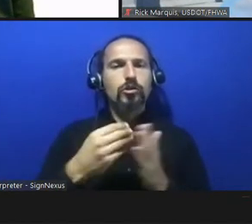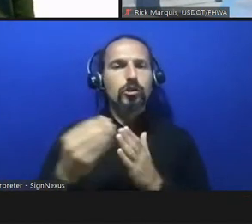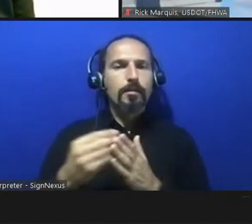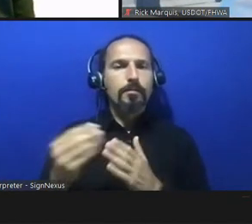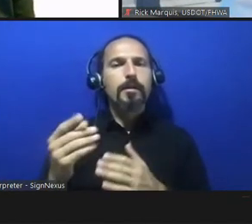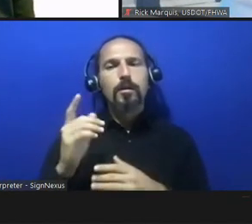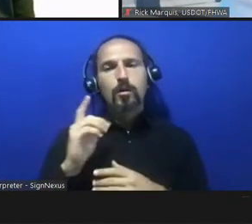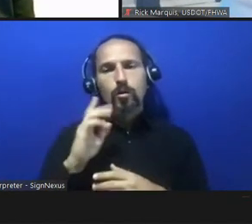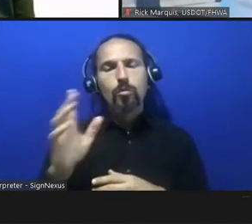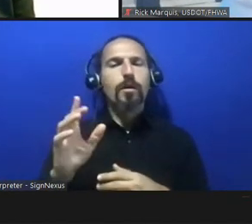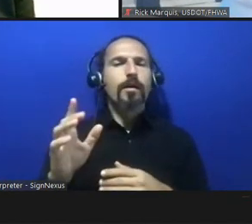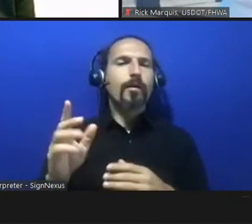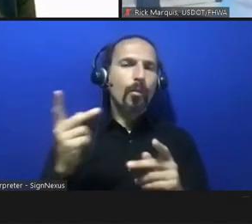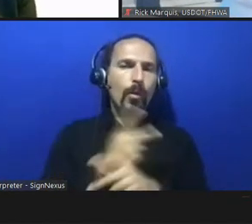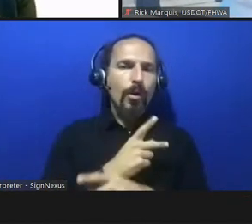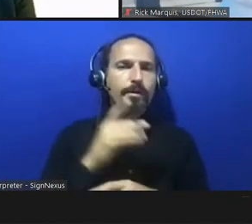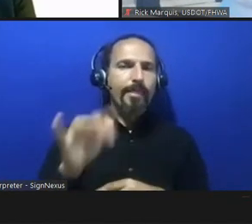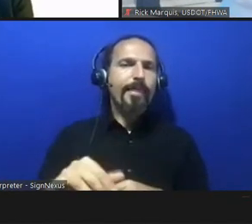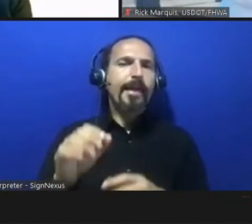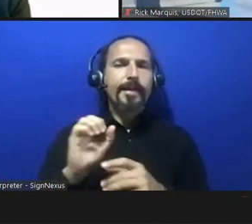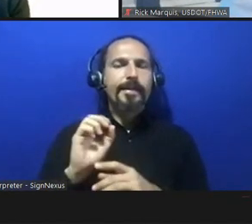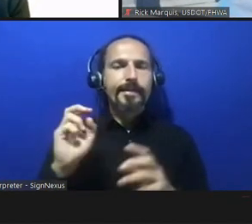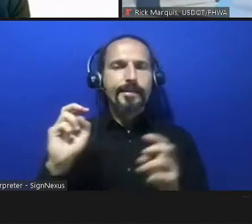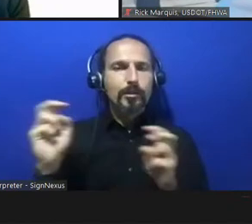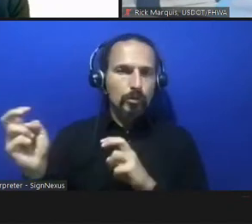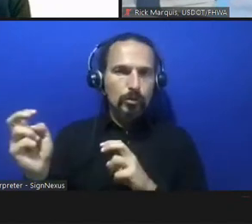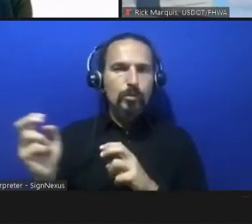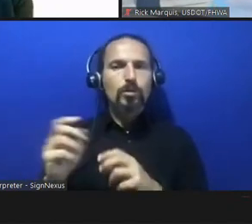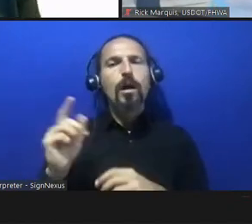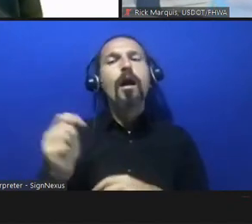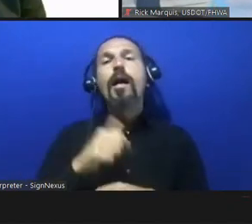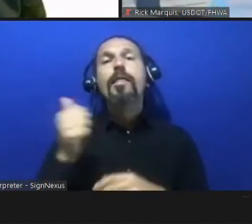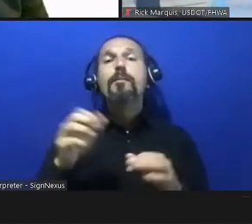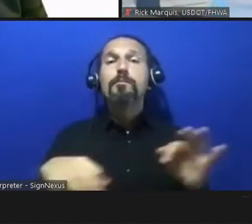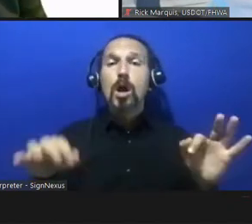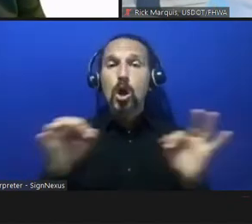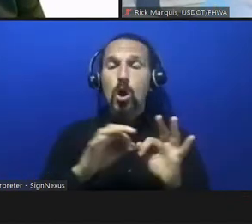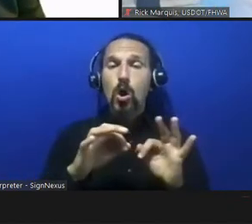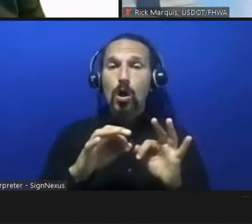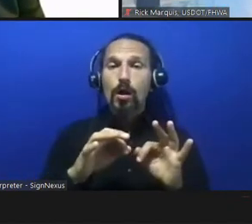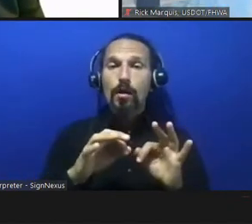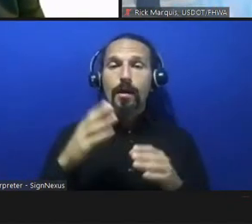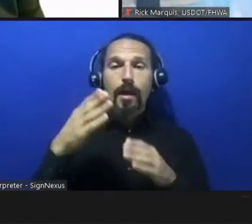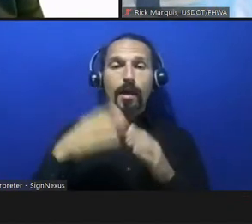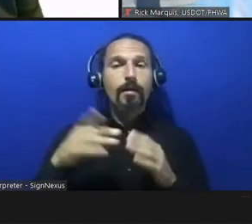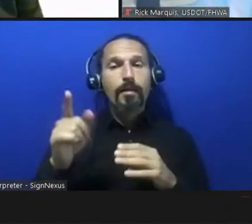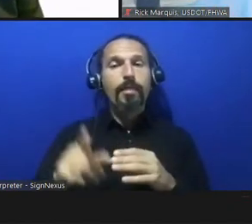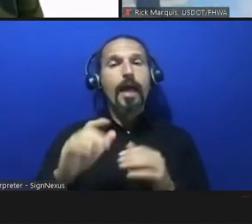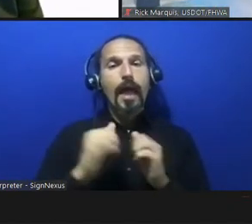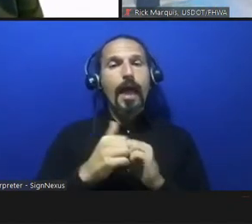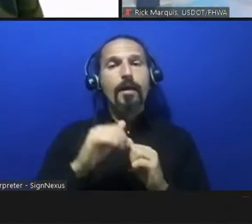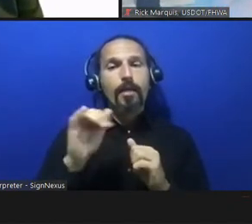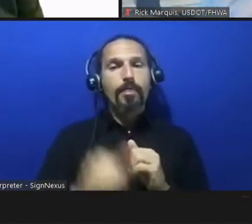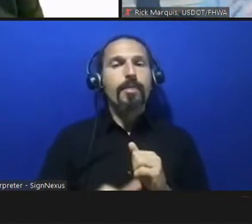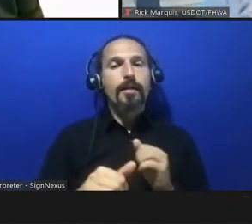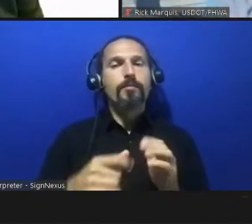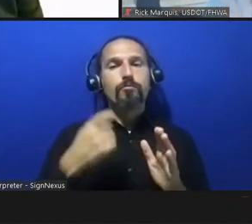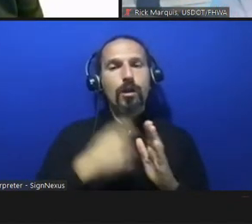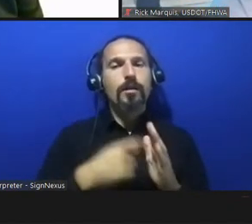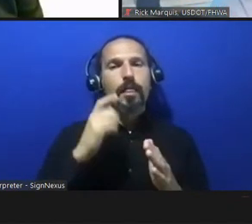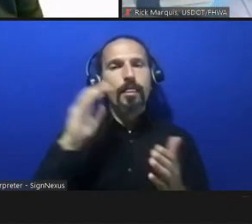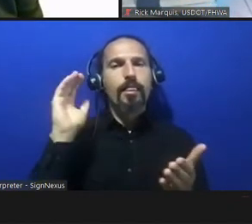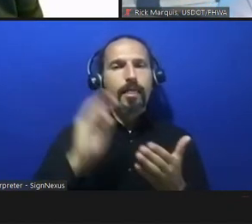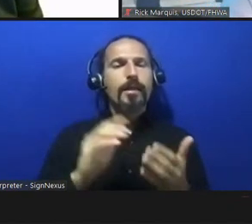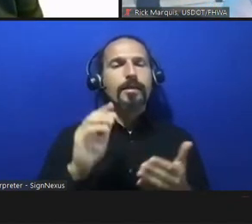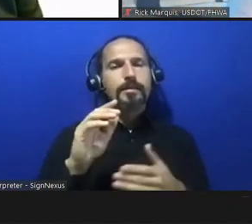exacerbate the issues we are trying to solve and while one of the most important outcomes of implementing congestion pricing is decreasing air pollution